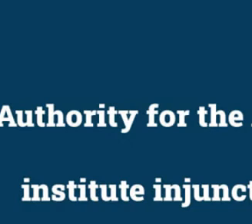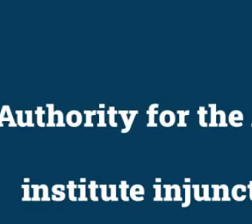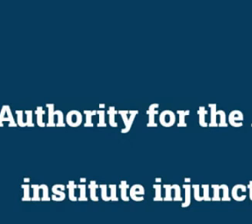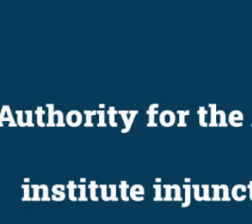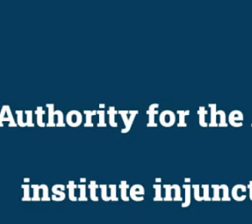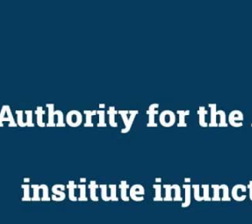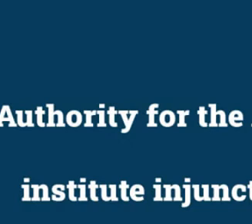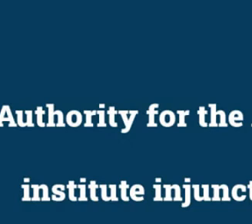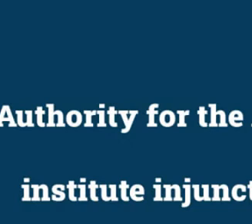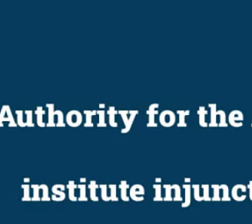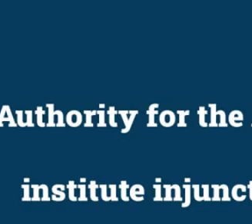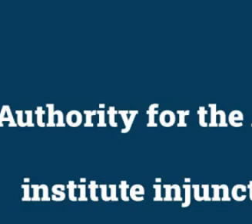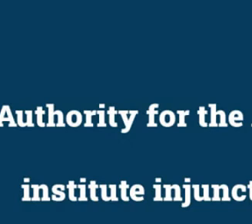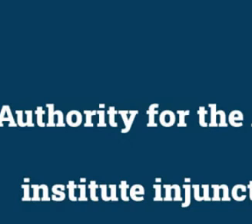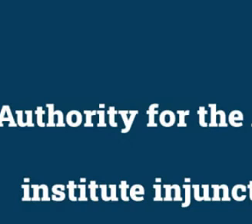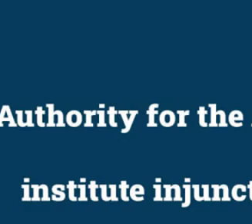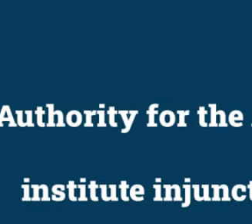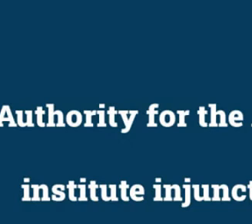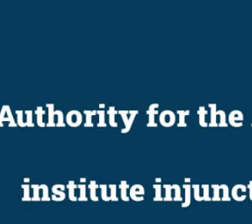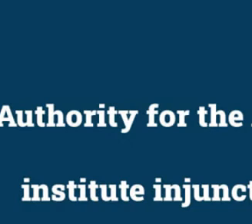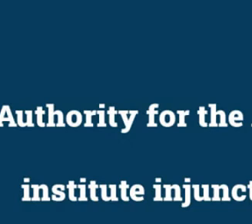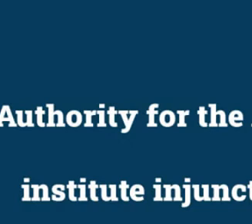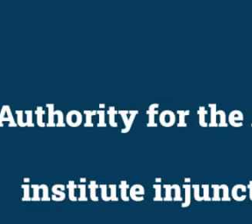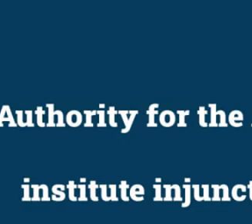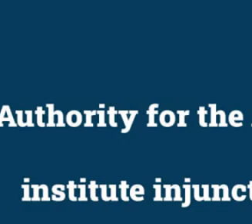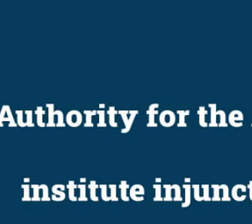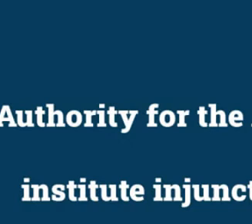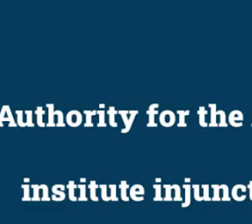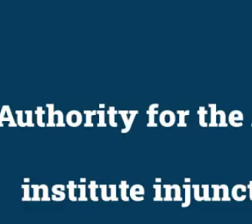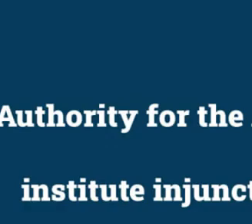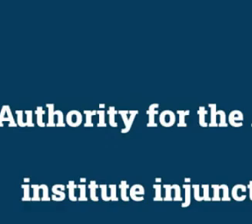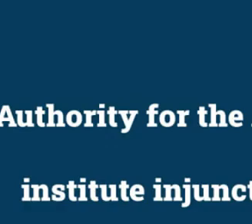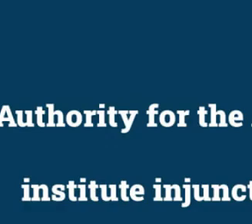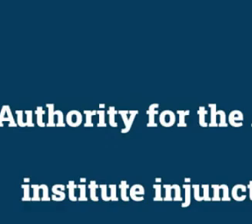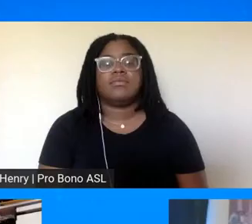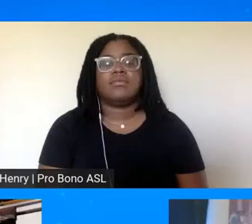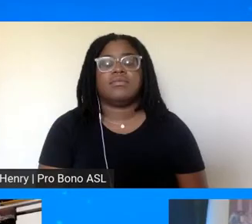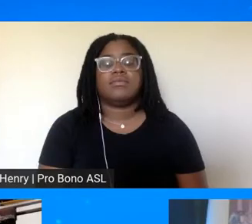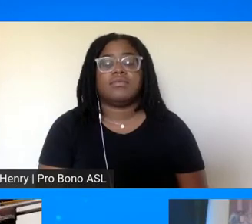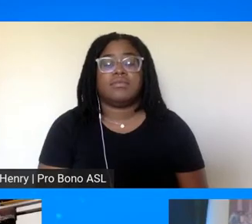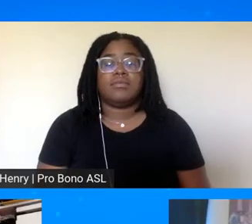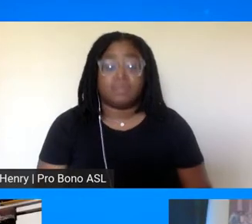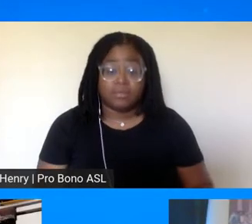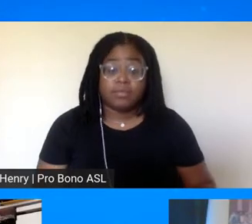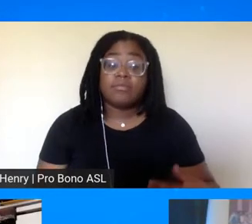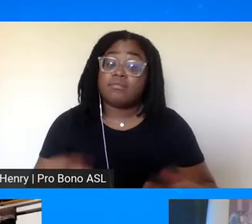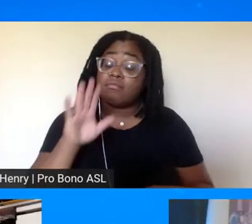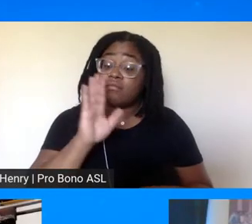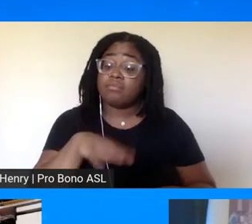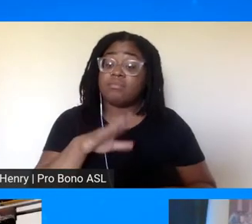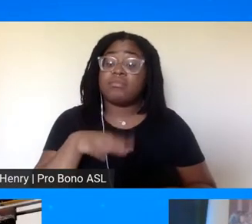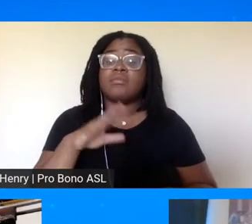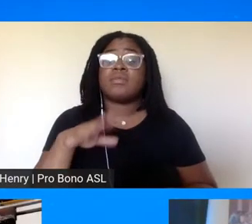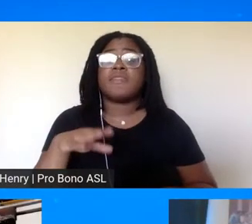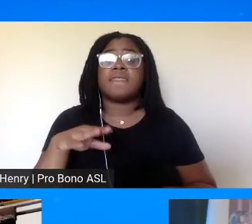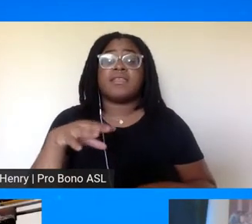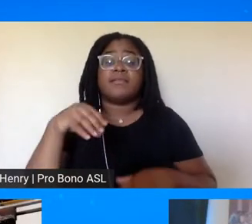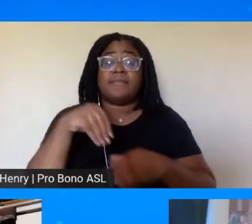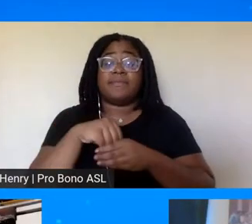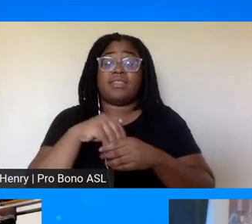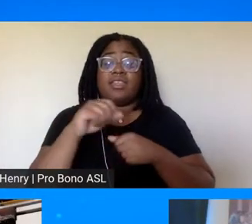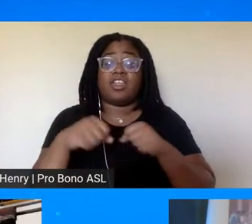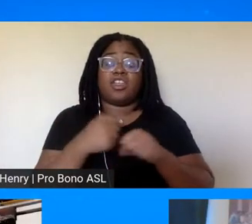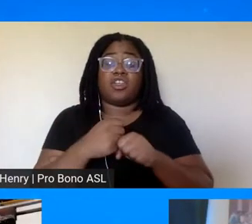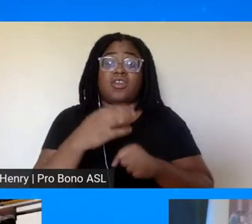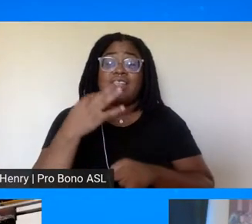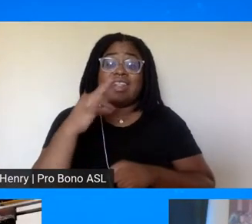here is what we're looking for now now dr west also on that fair housing in 1968 there was